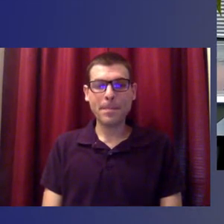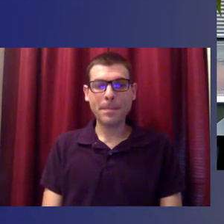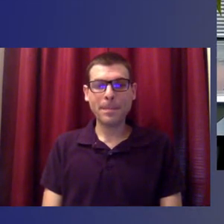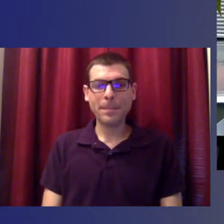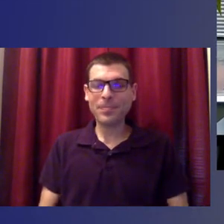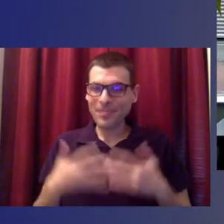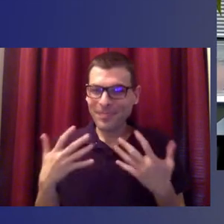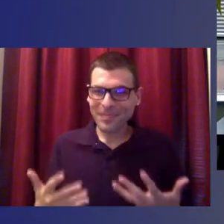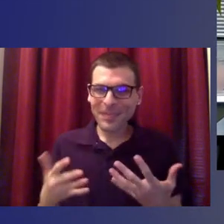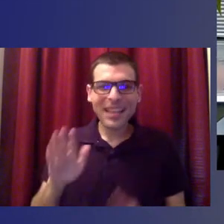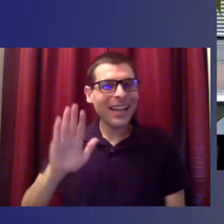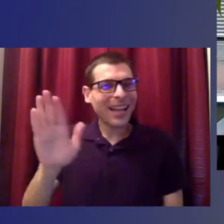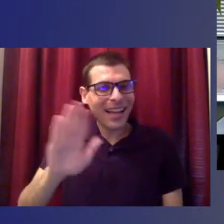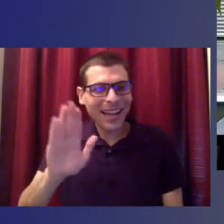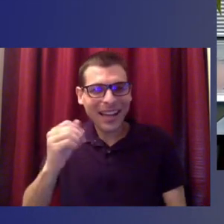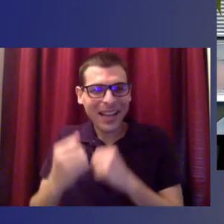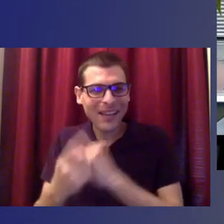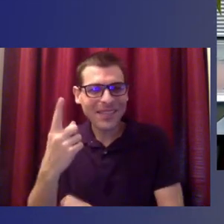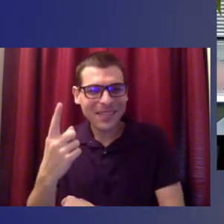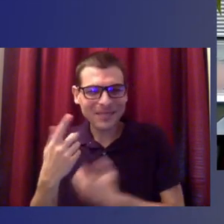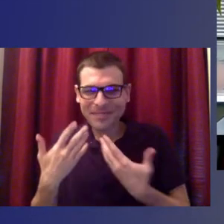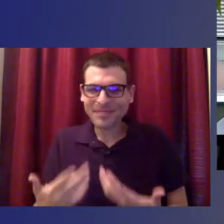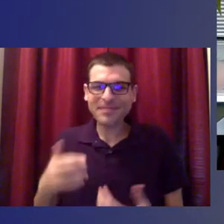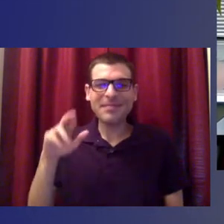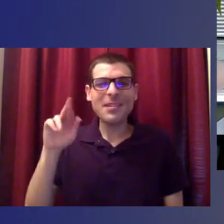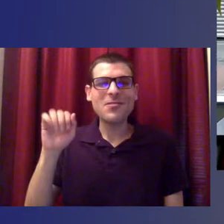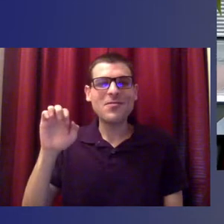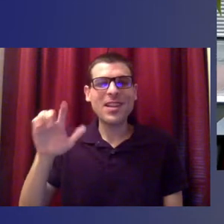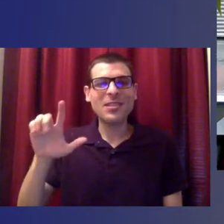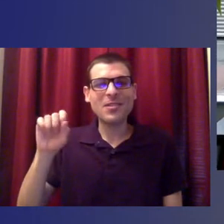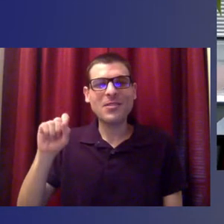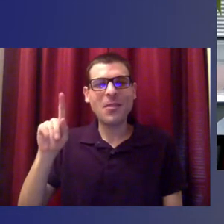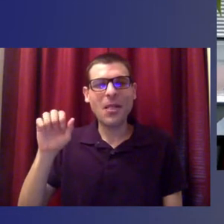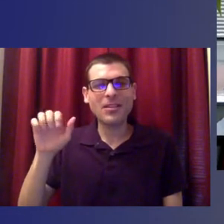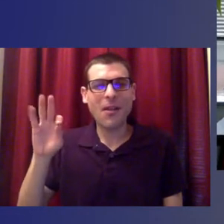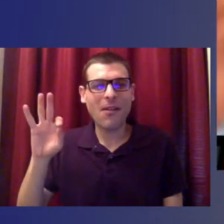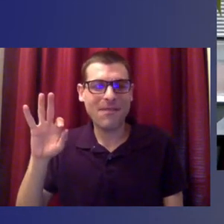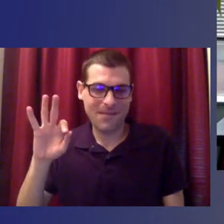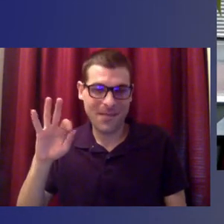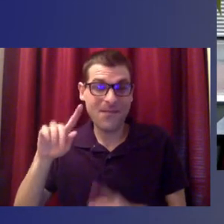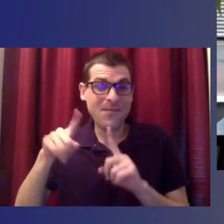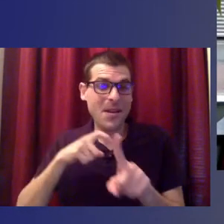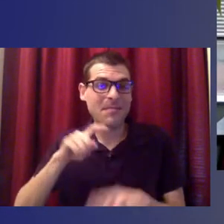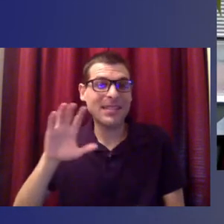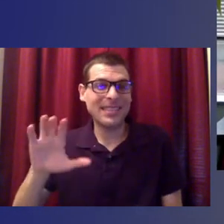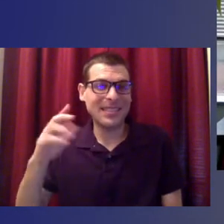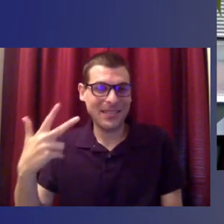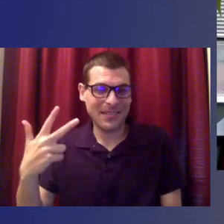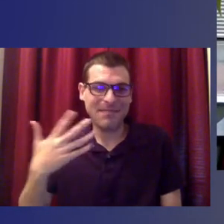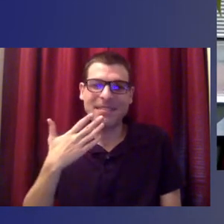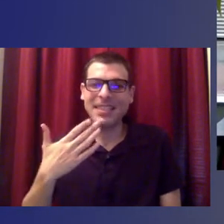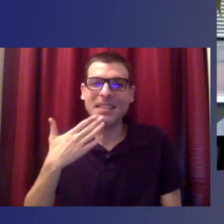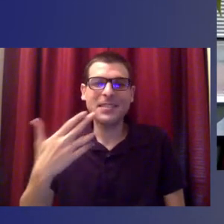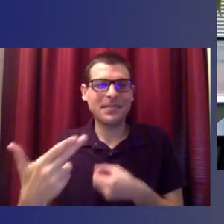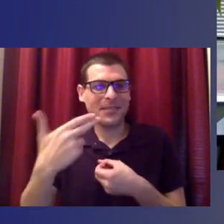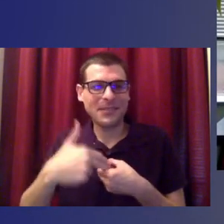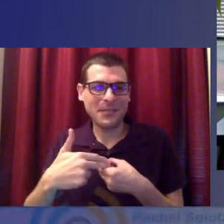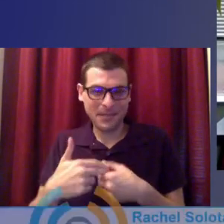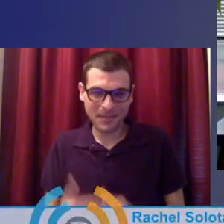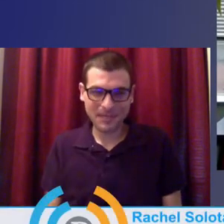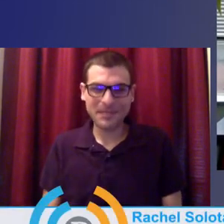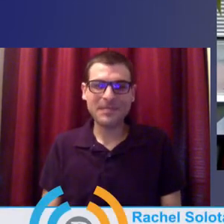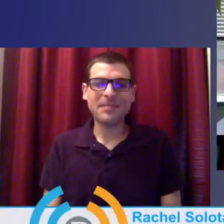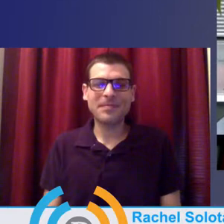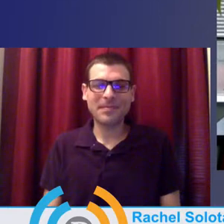Hi, everyone. I am Rachel Solotaroff from Central City Concern. Welcome to the continuation of our State of the County